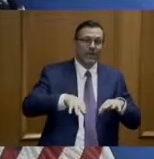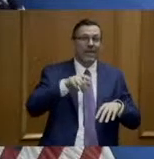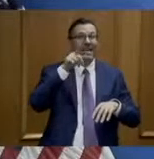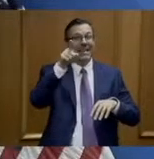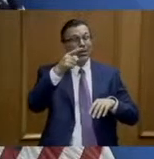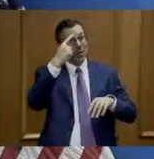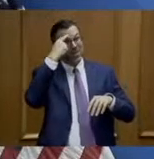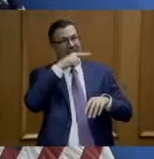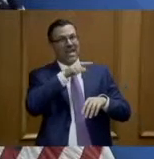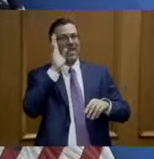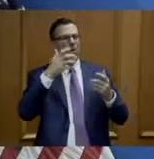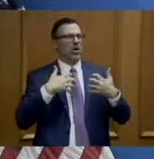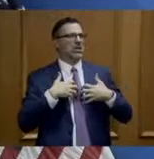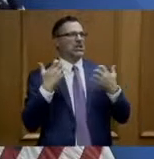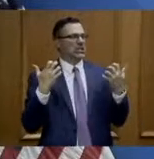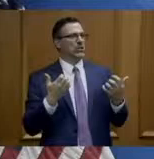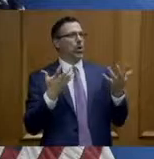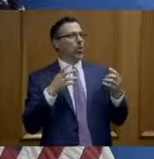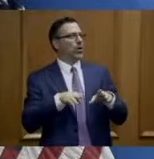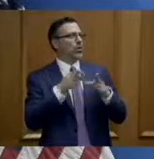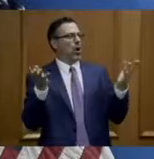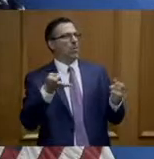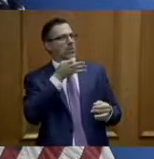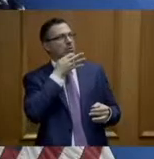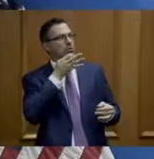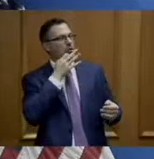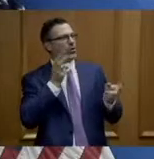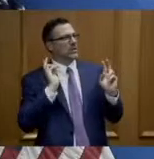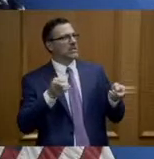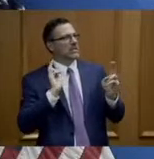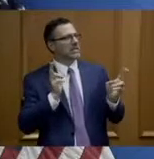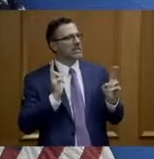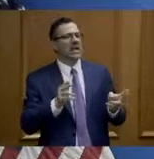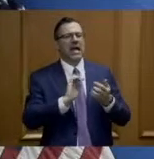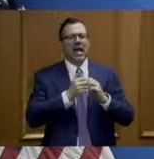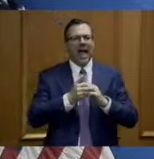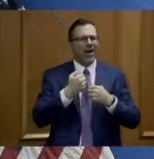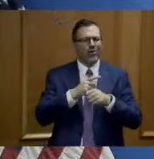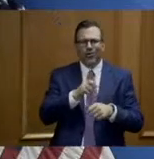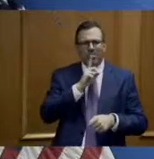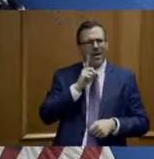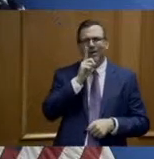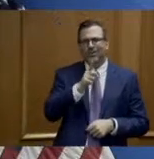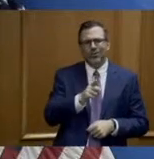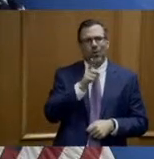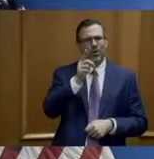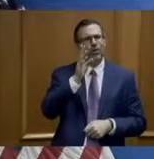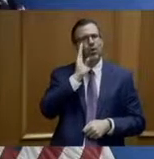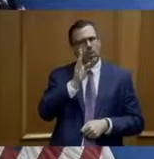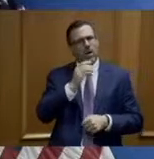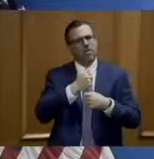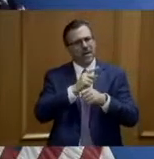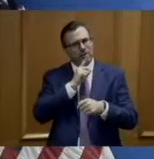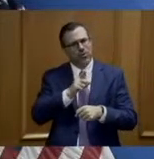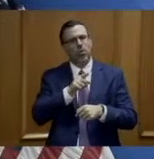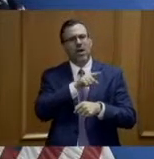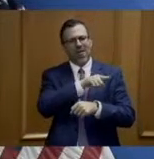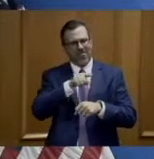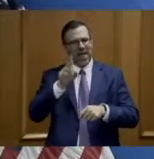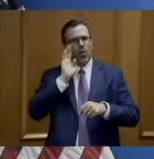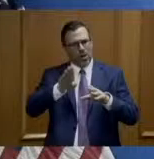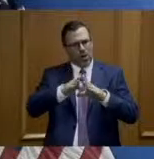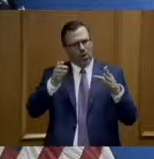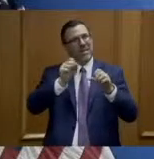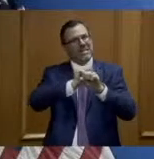this soon? And how do you make sure that it's done safely? What kind of enforcement or overseeing that will